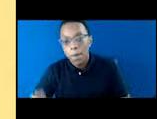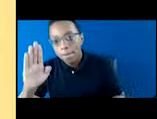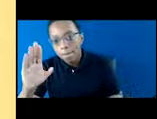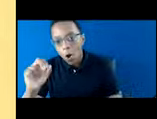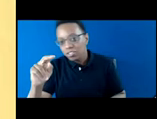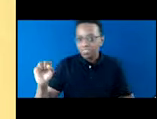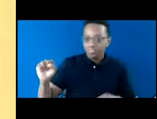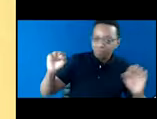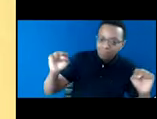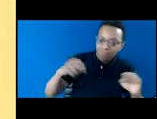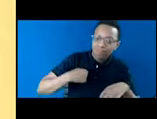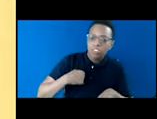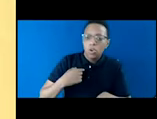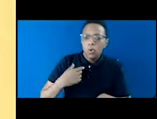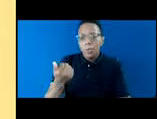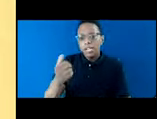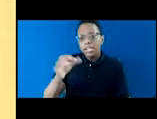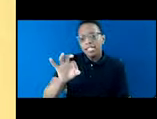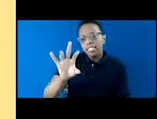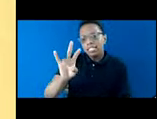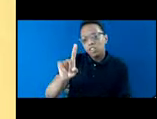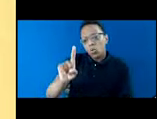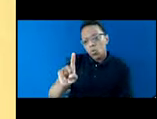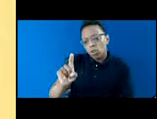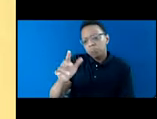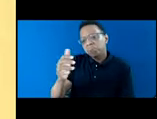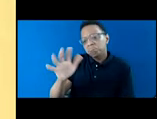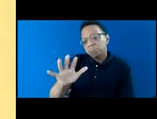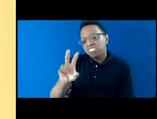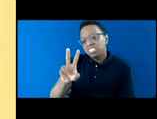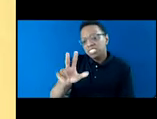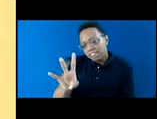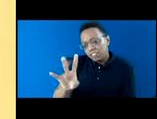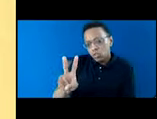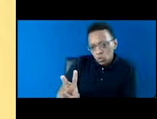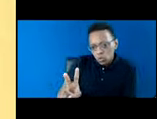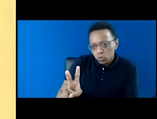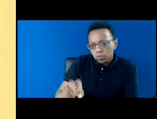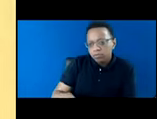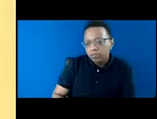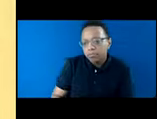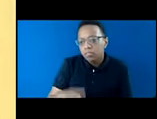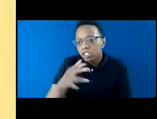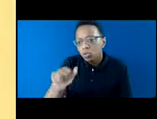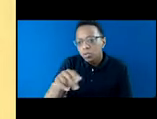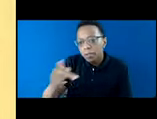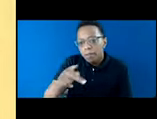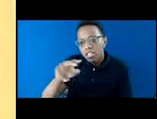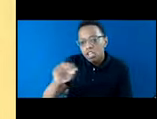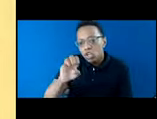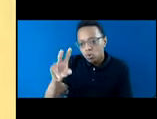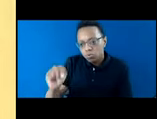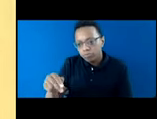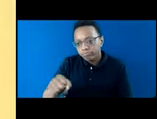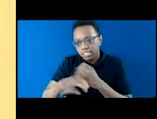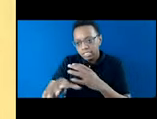in 1971 or 72, Huey P. Newton released a letter to the Black Panther Party about the gay